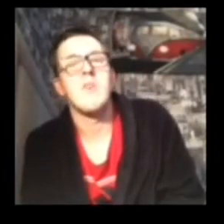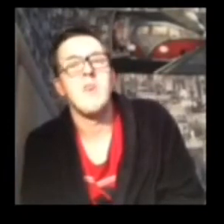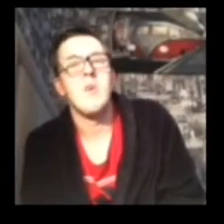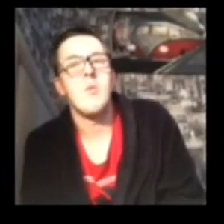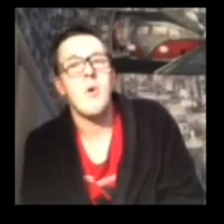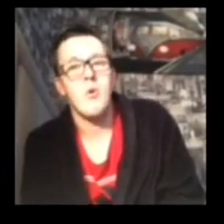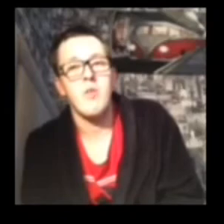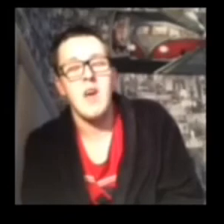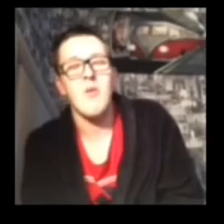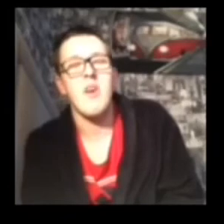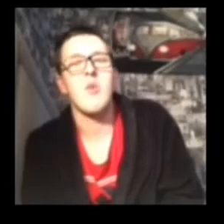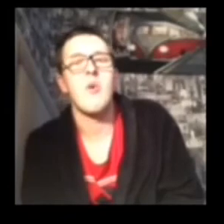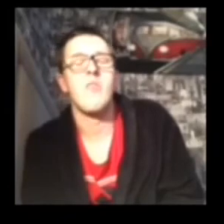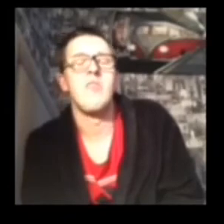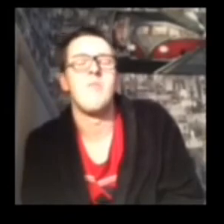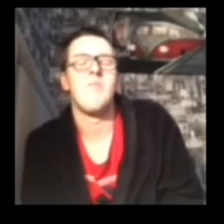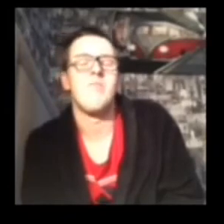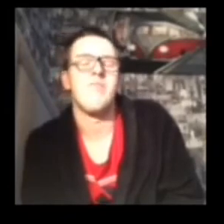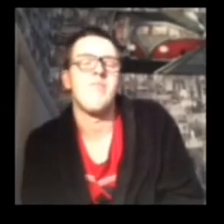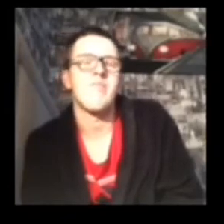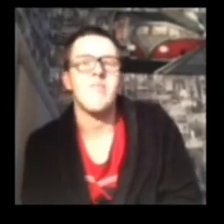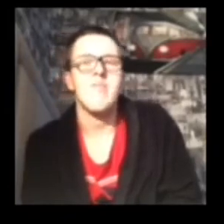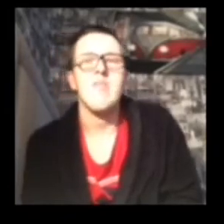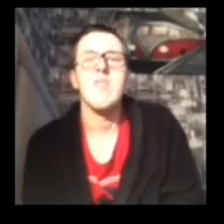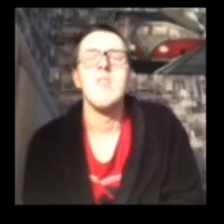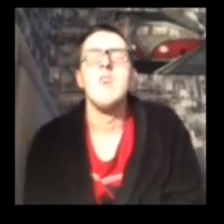to one of their restaurants.